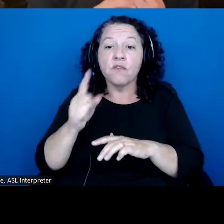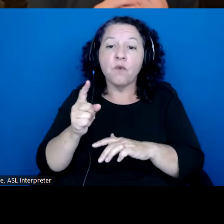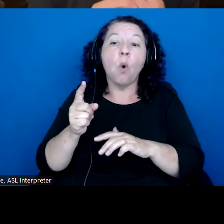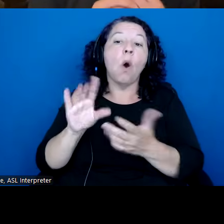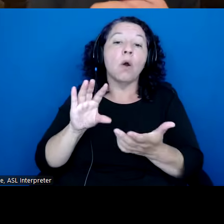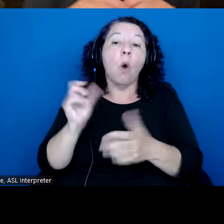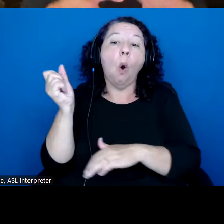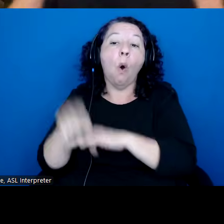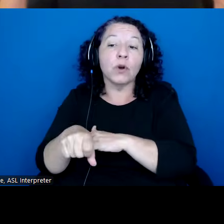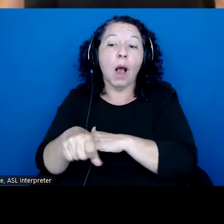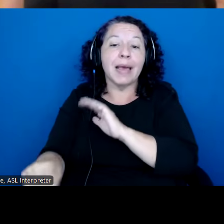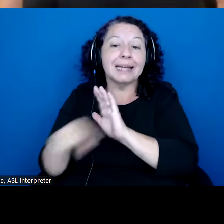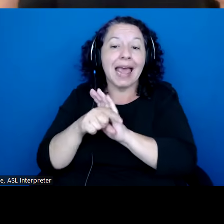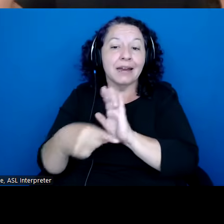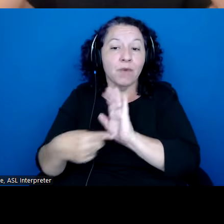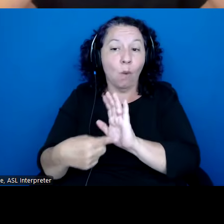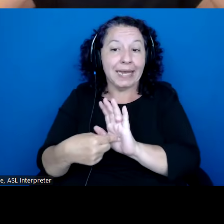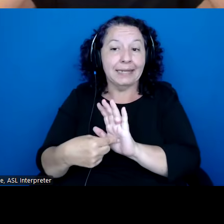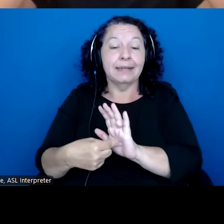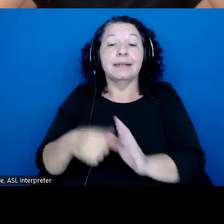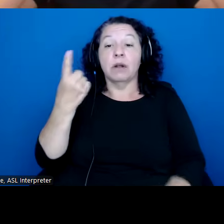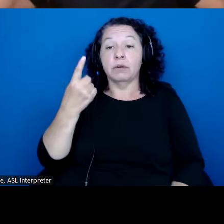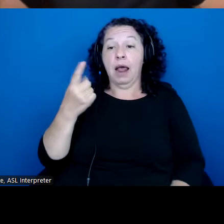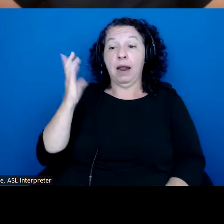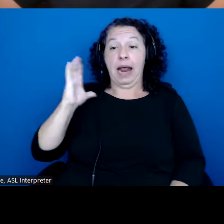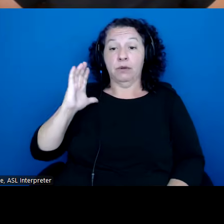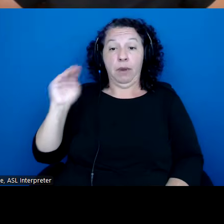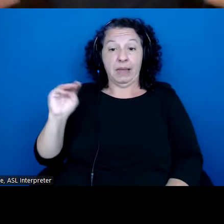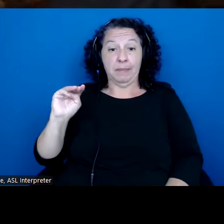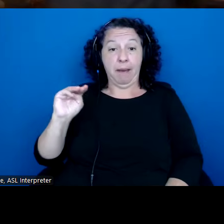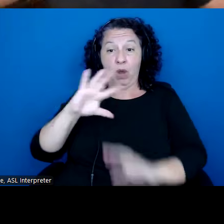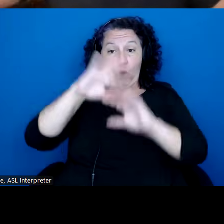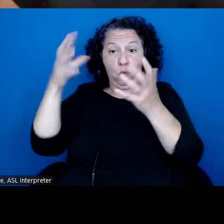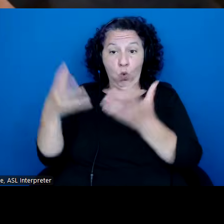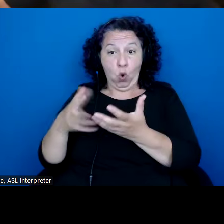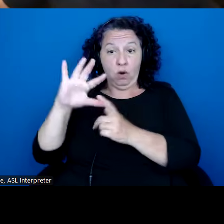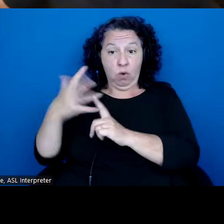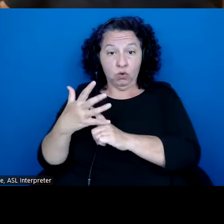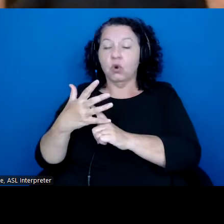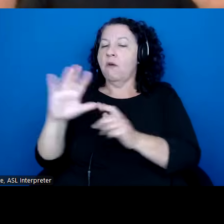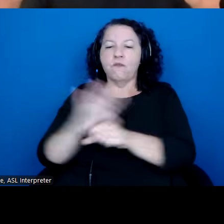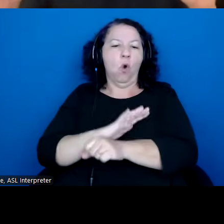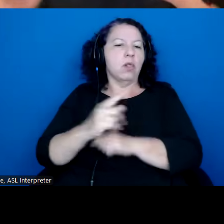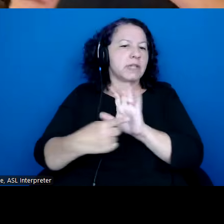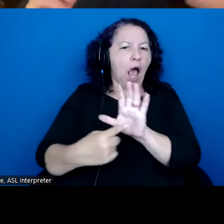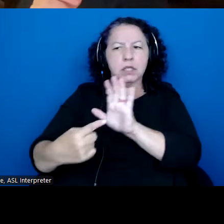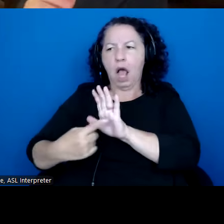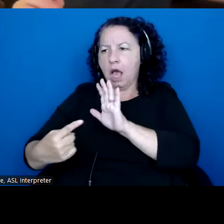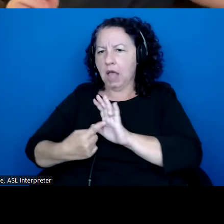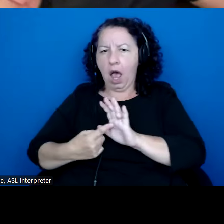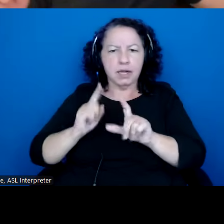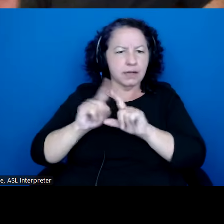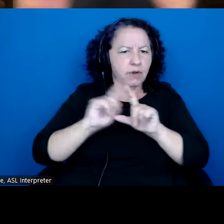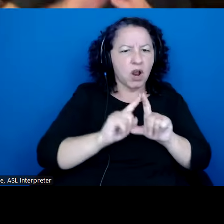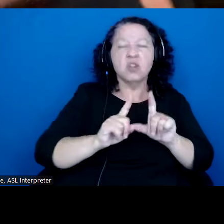negative omen. The Mesopotamian world was basically full of signs of all different kinds that could be read in